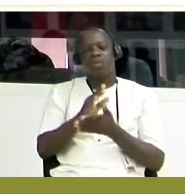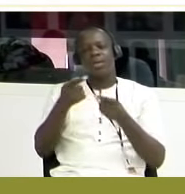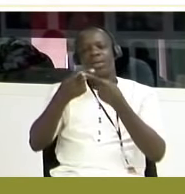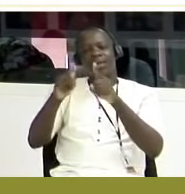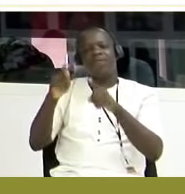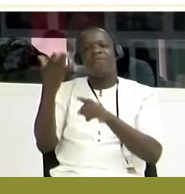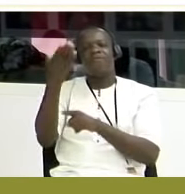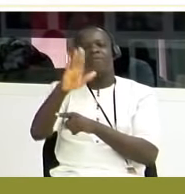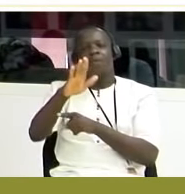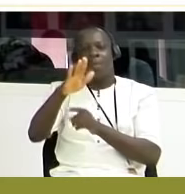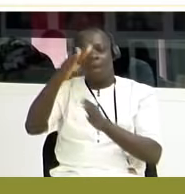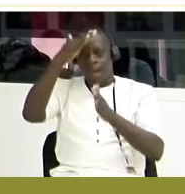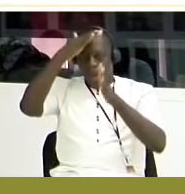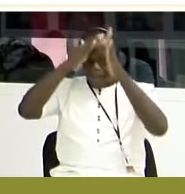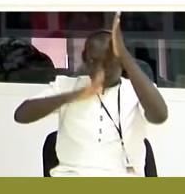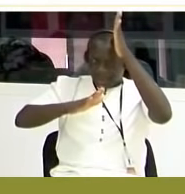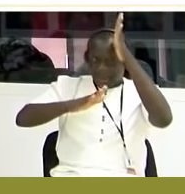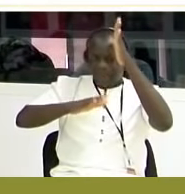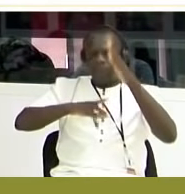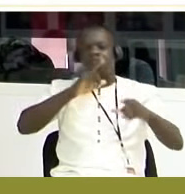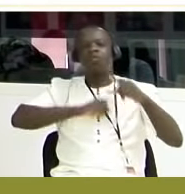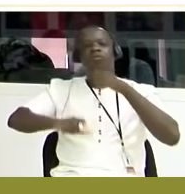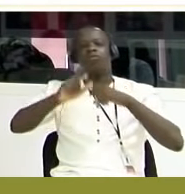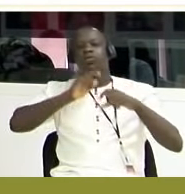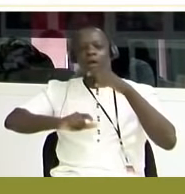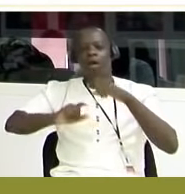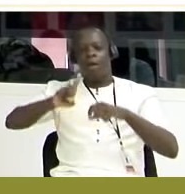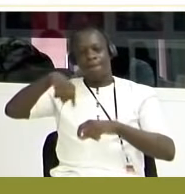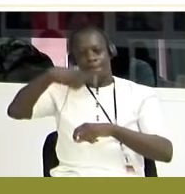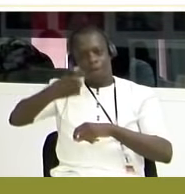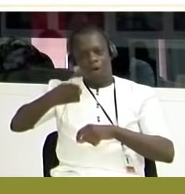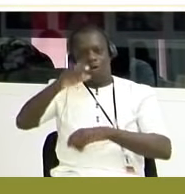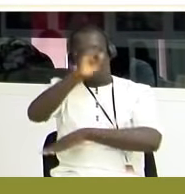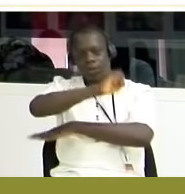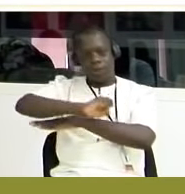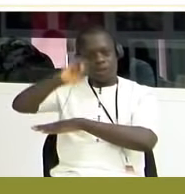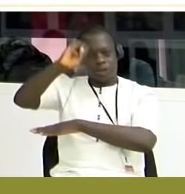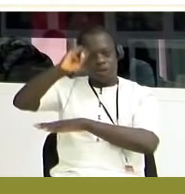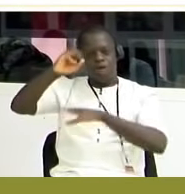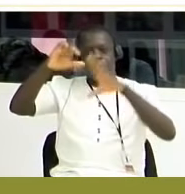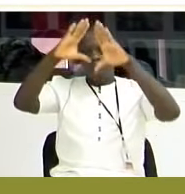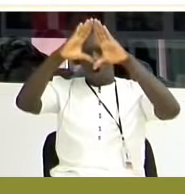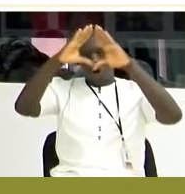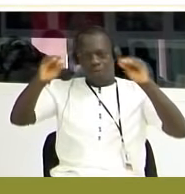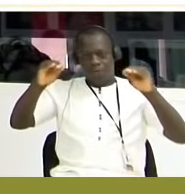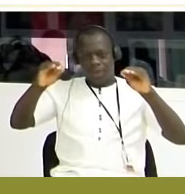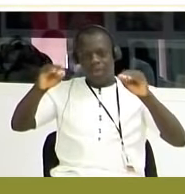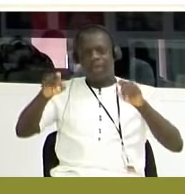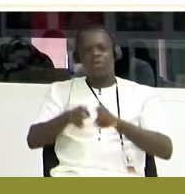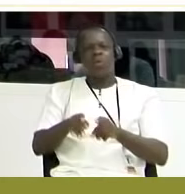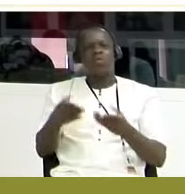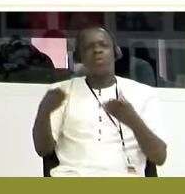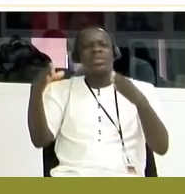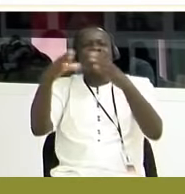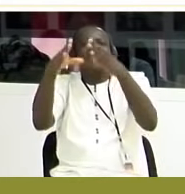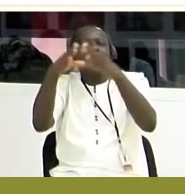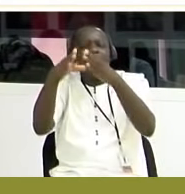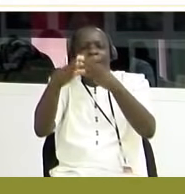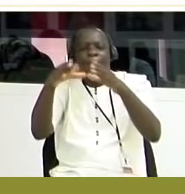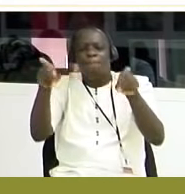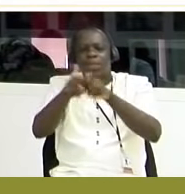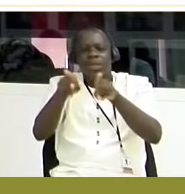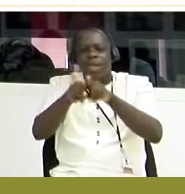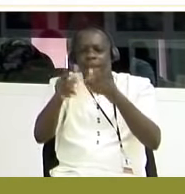military ethics for senior officers to share the same cell with junior officers, but that was